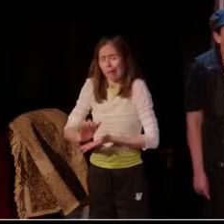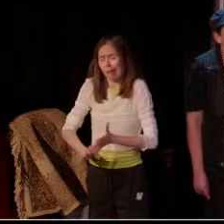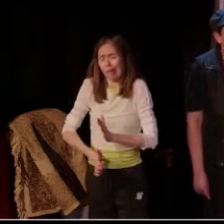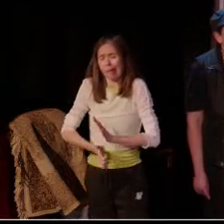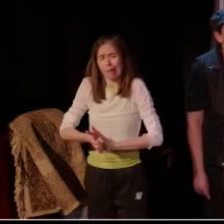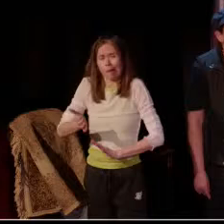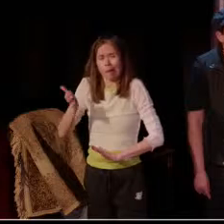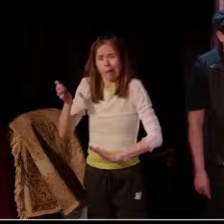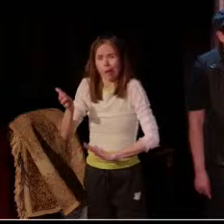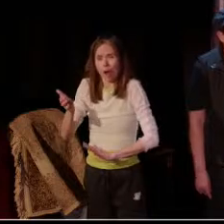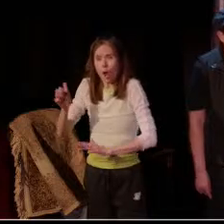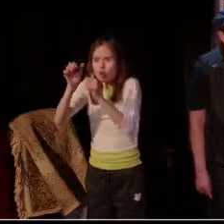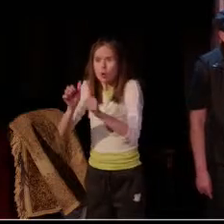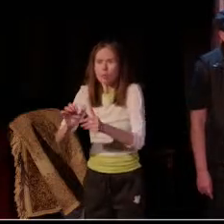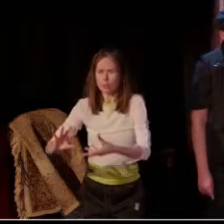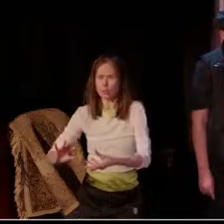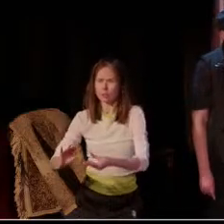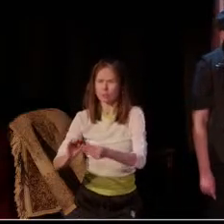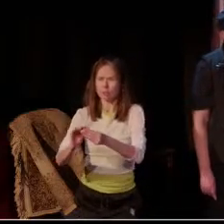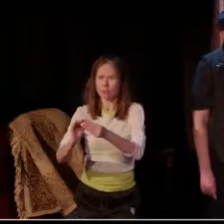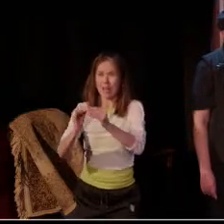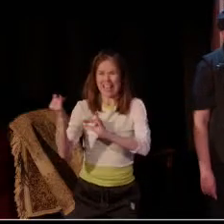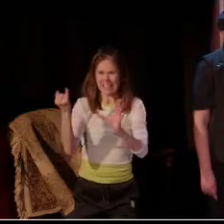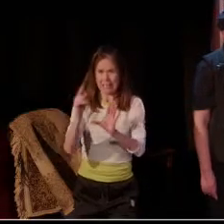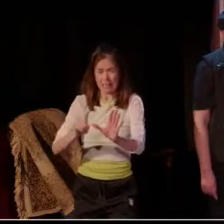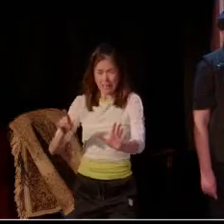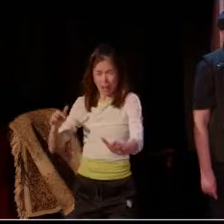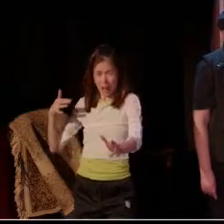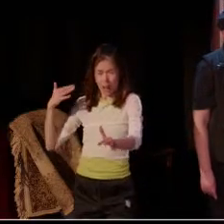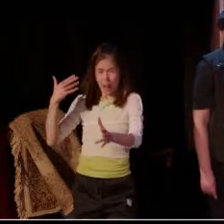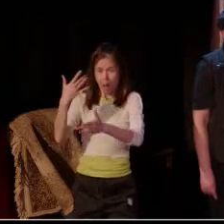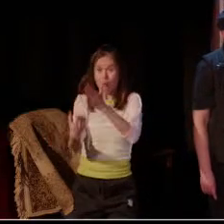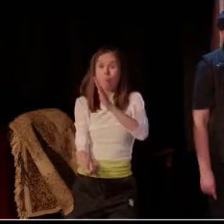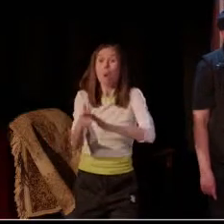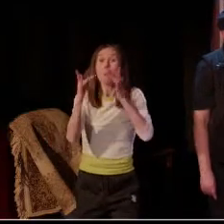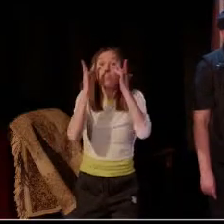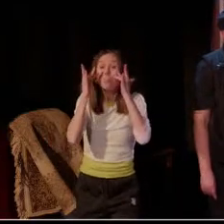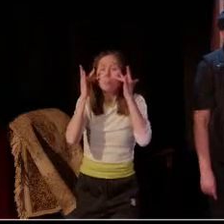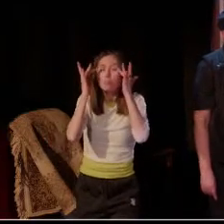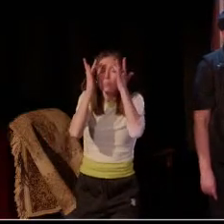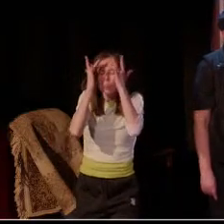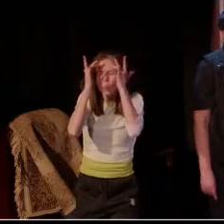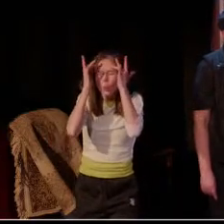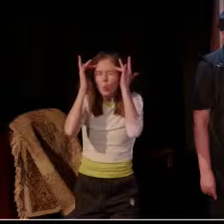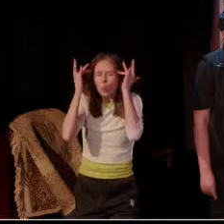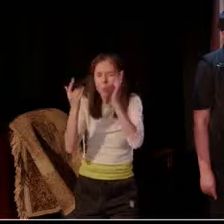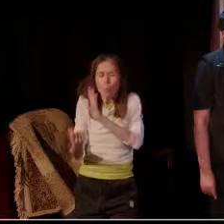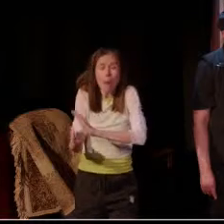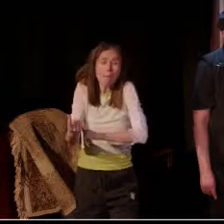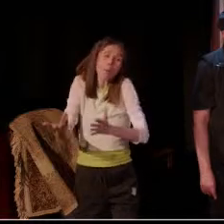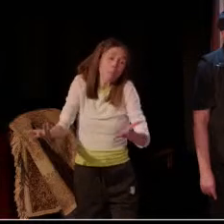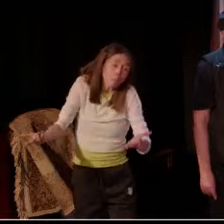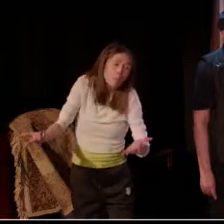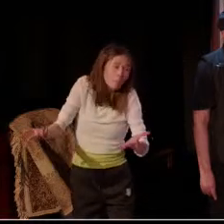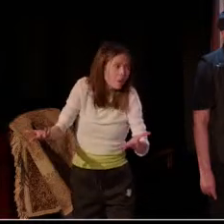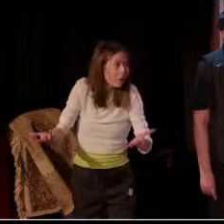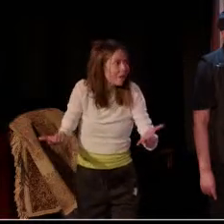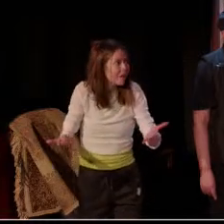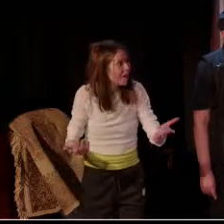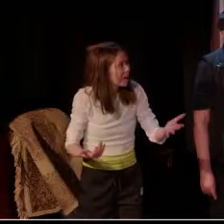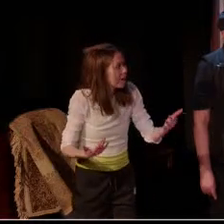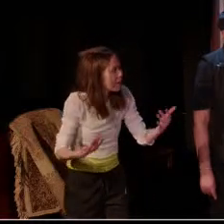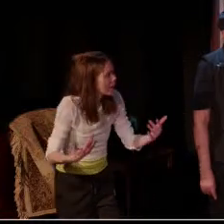16 years and sculpts her as she would look now. As now she might have lived. As welcome as it is to see her